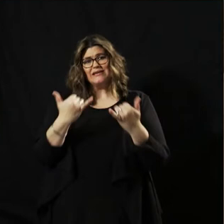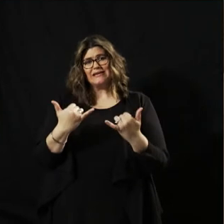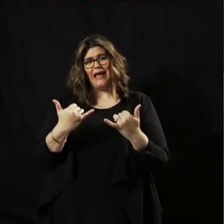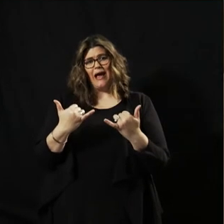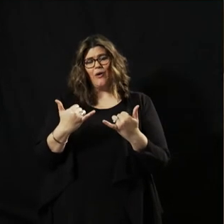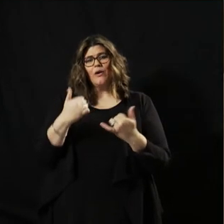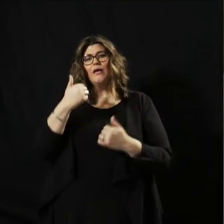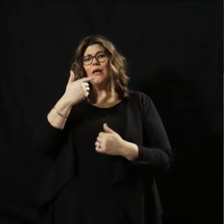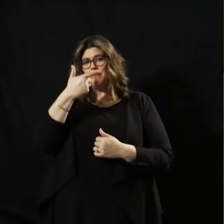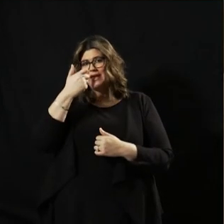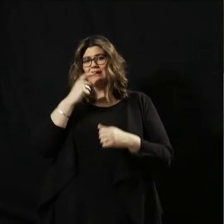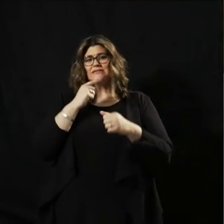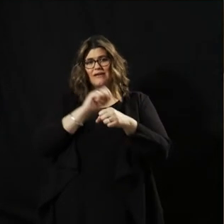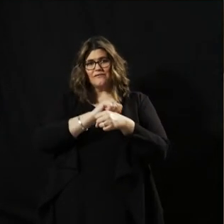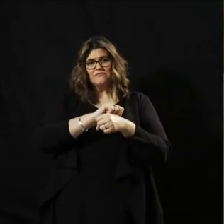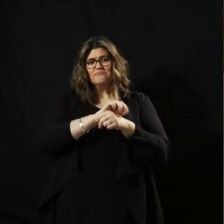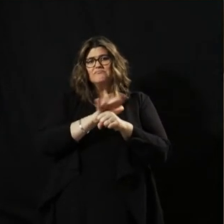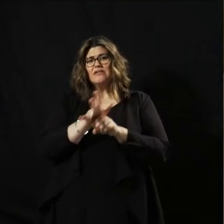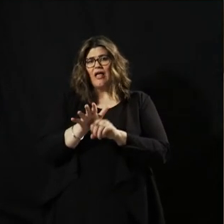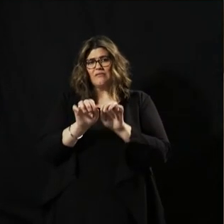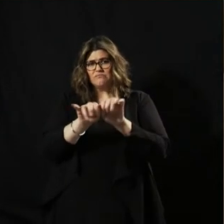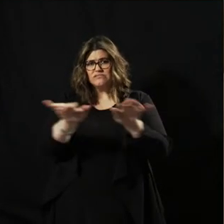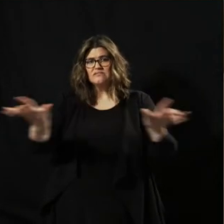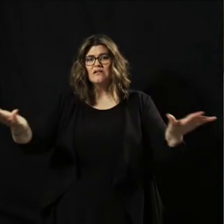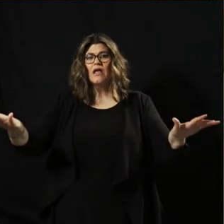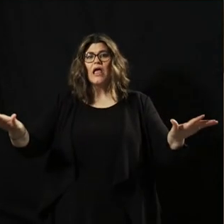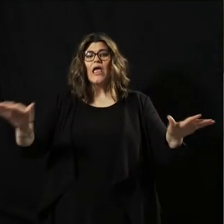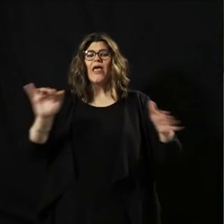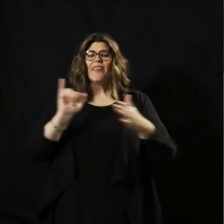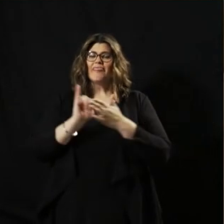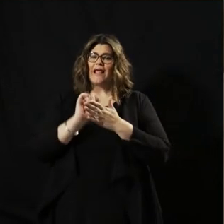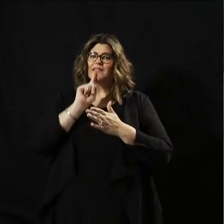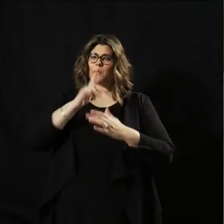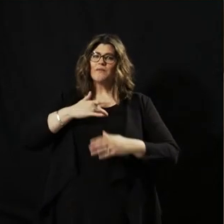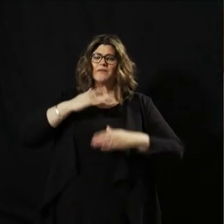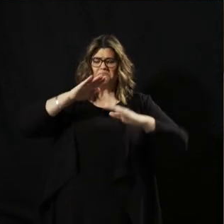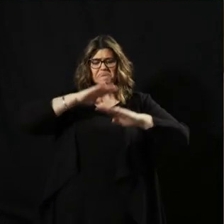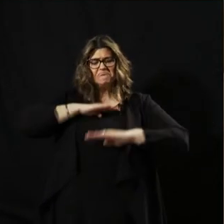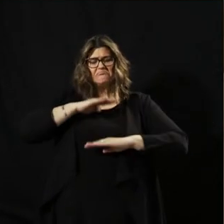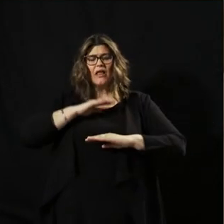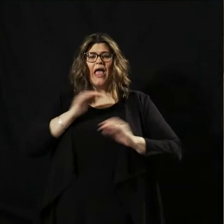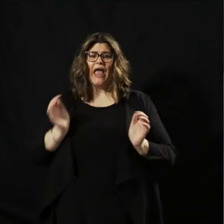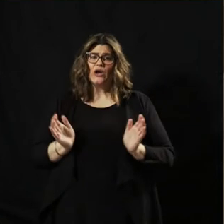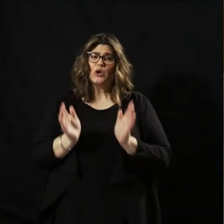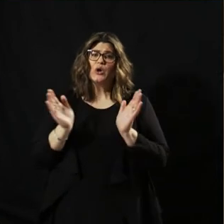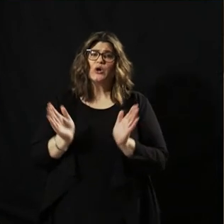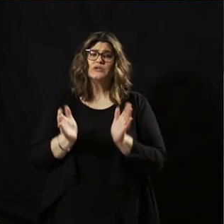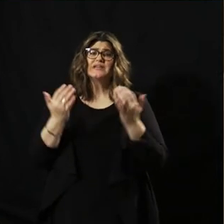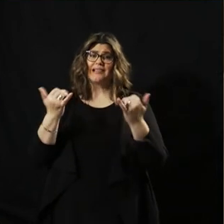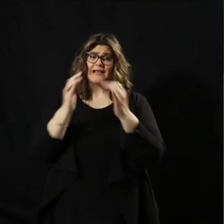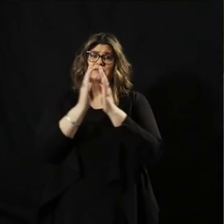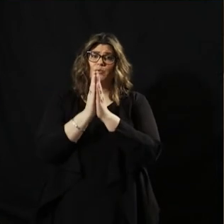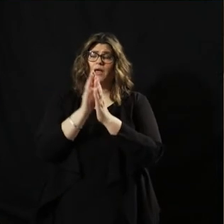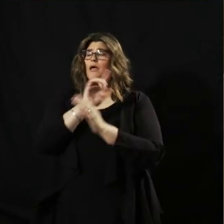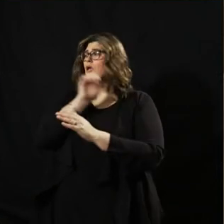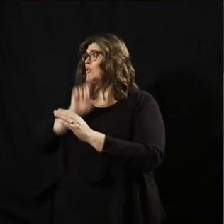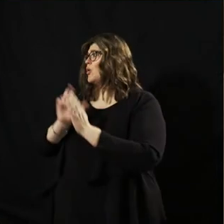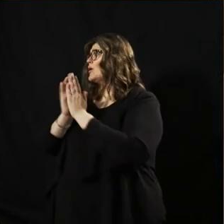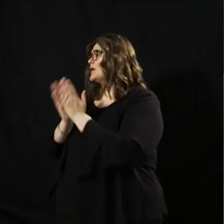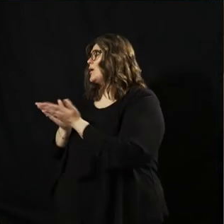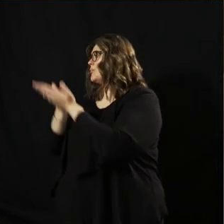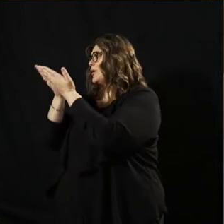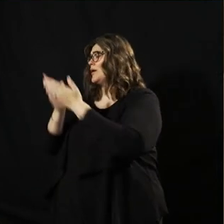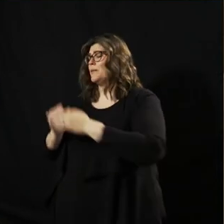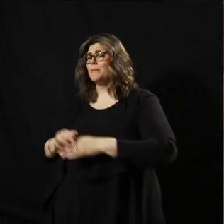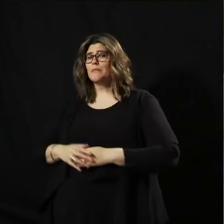COVID-19 pandemic, that they will be sustained and encouraged, let us pray to the Lord. Lord, hear our